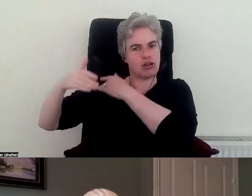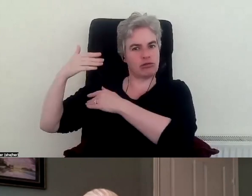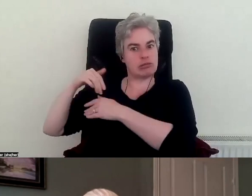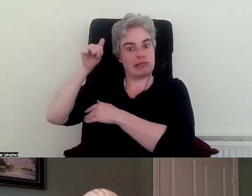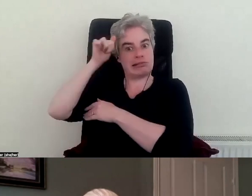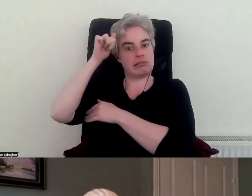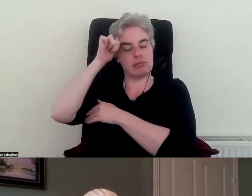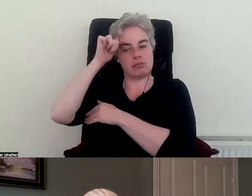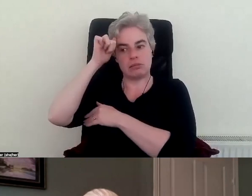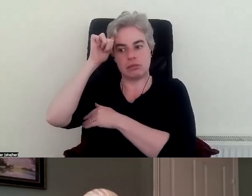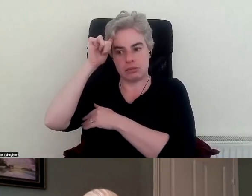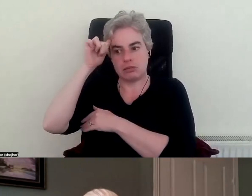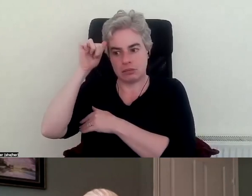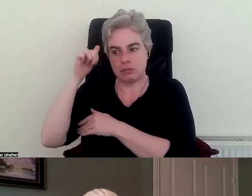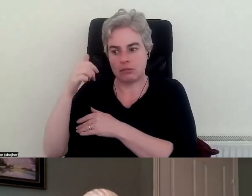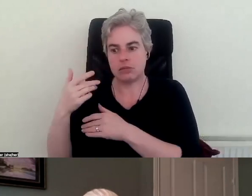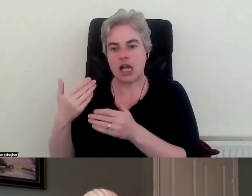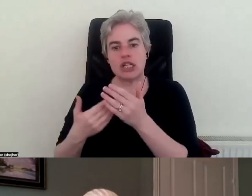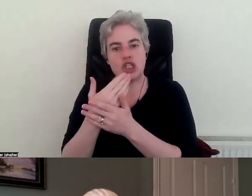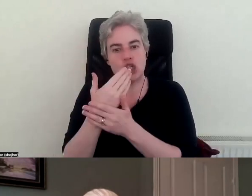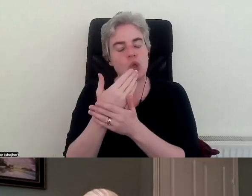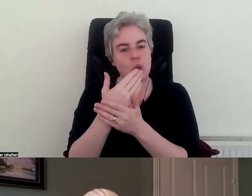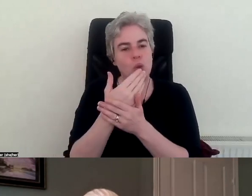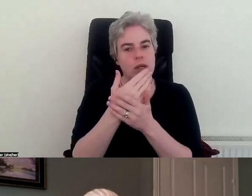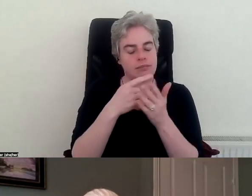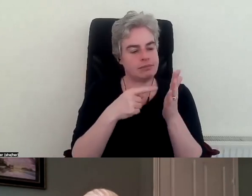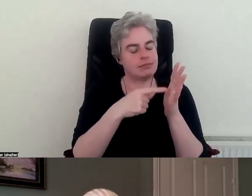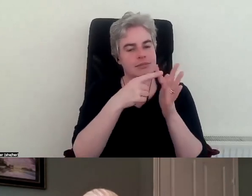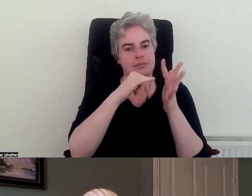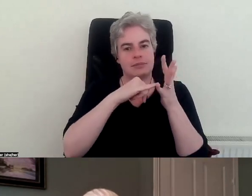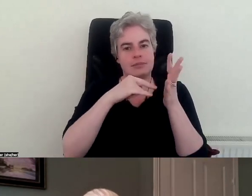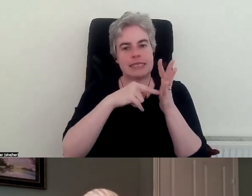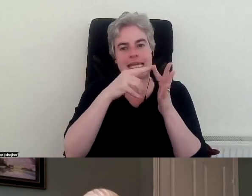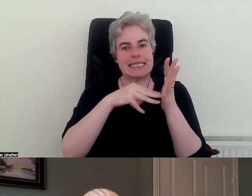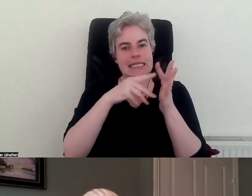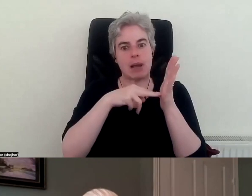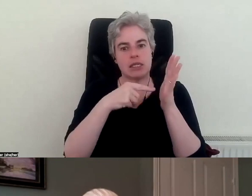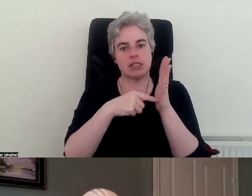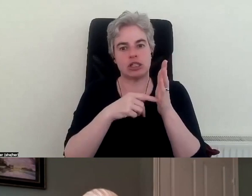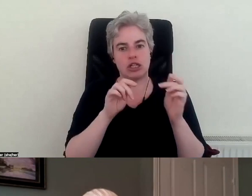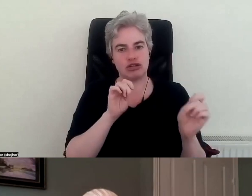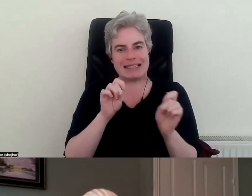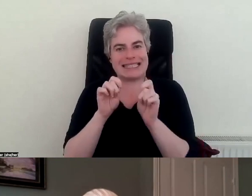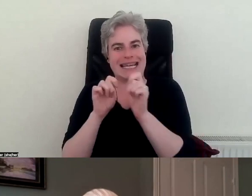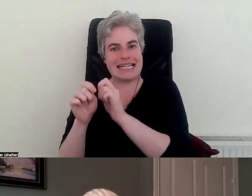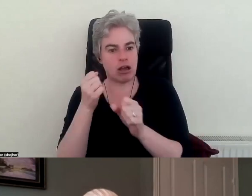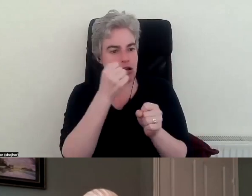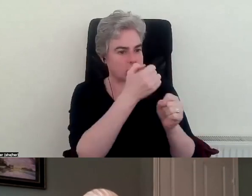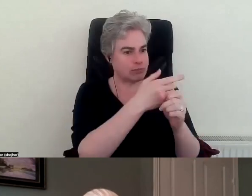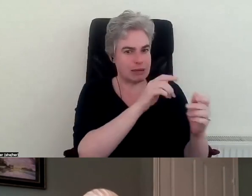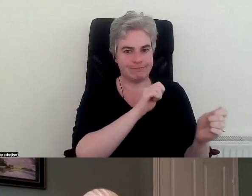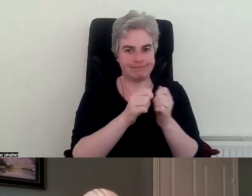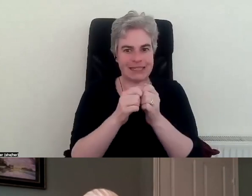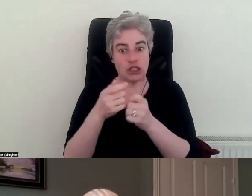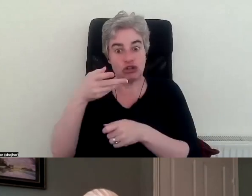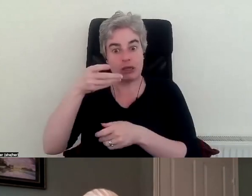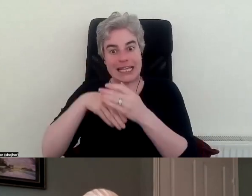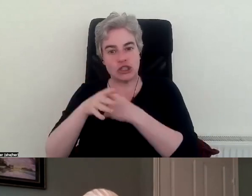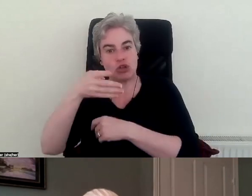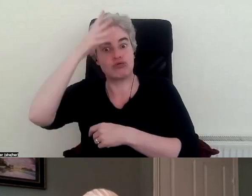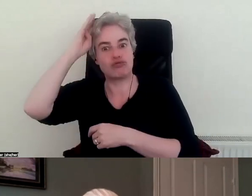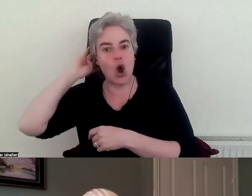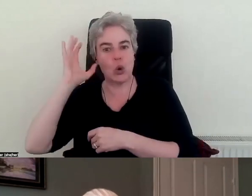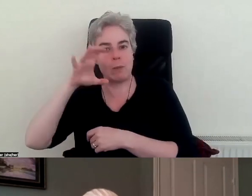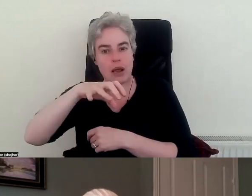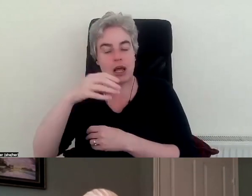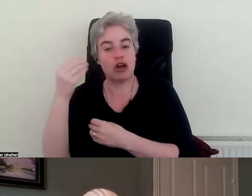consciousness, awareness as a New Testament translator, of how the gospel had been translated into the Roman Empire, into the